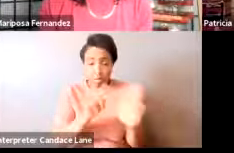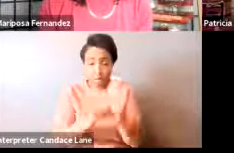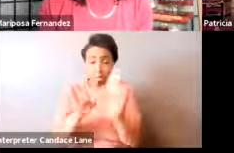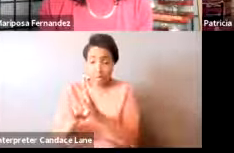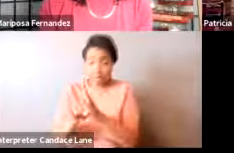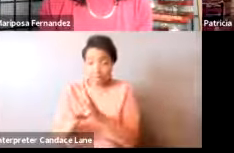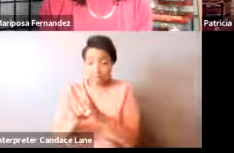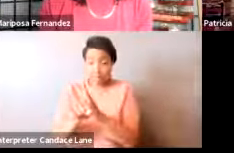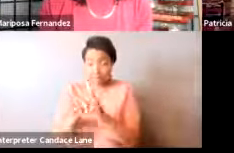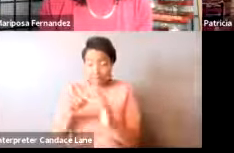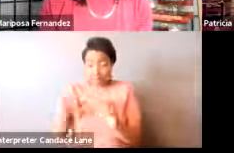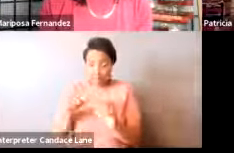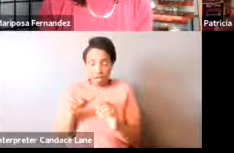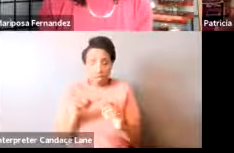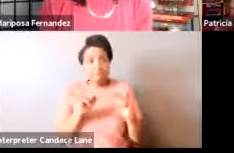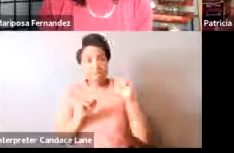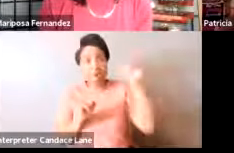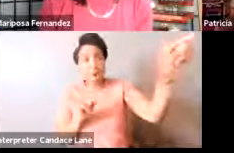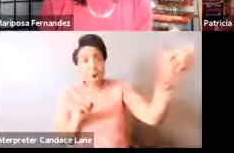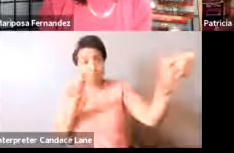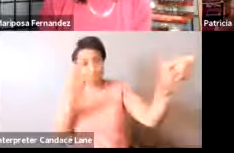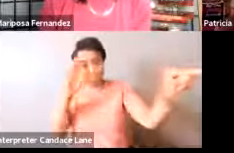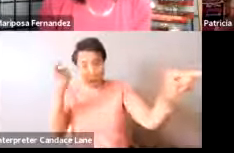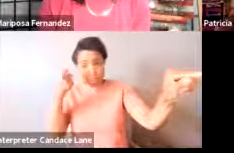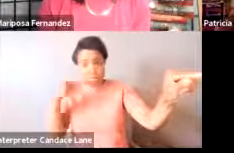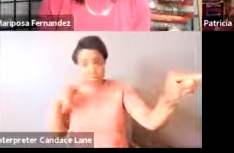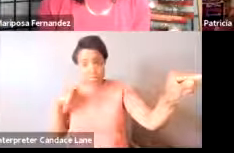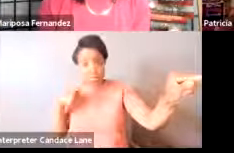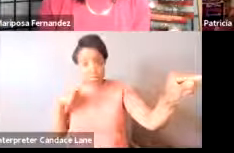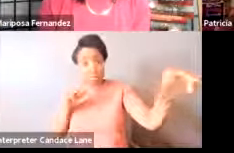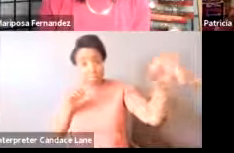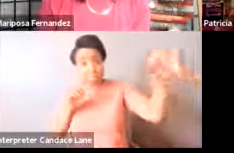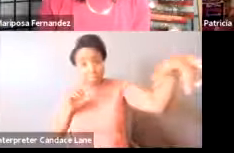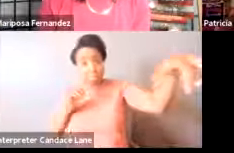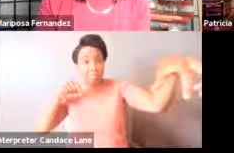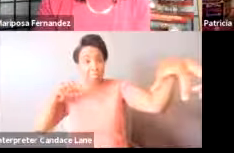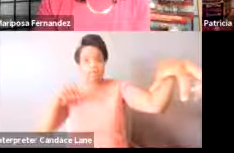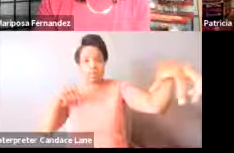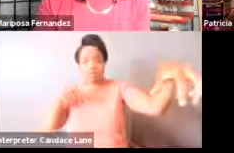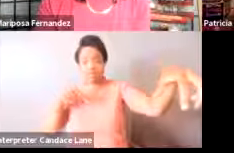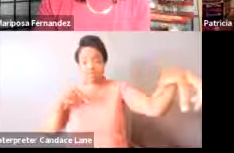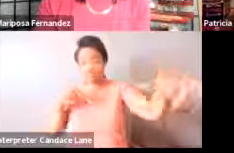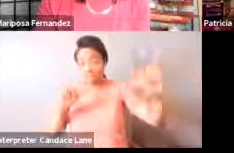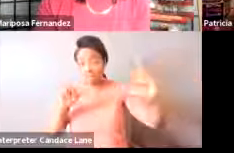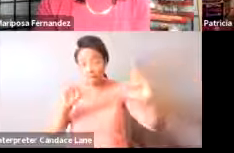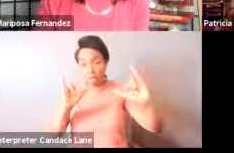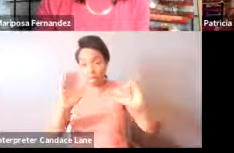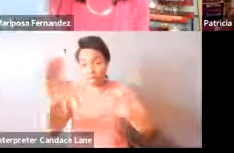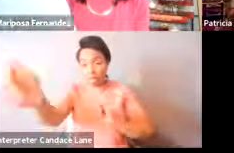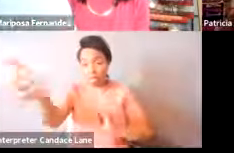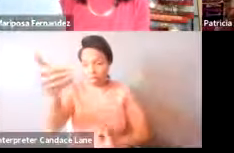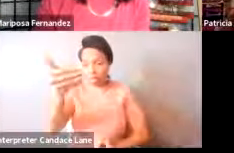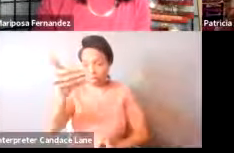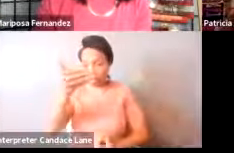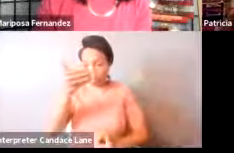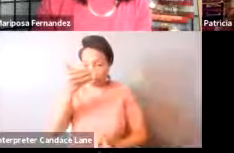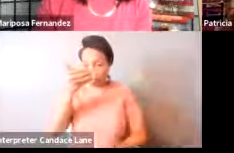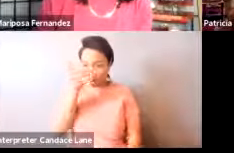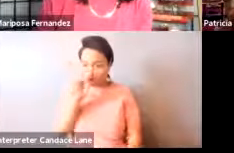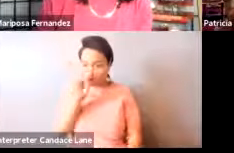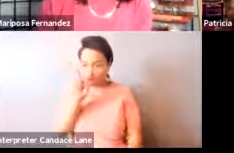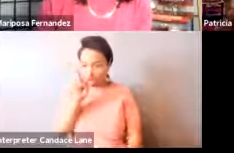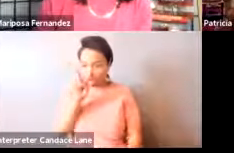enough. The danger zone is as close as the nearest television, and for some odd reason close enough that we are no